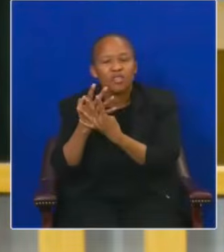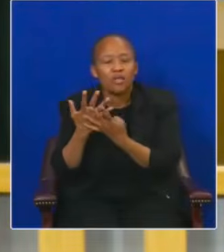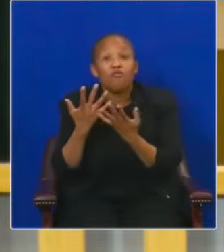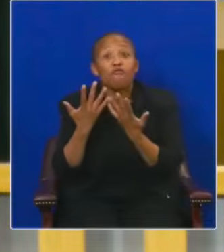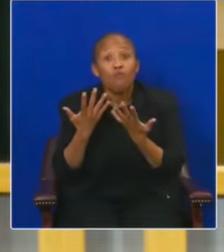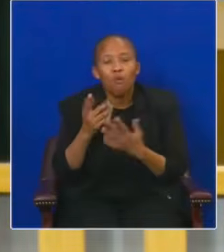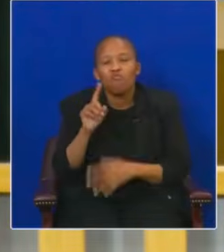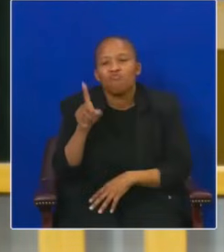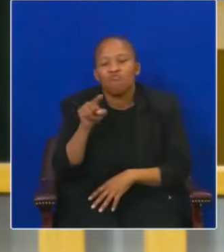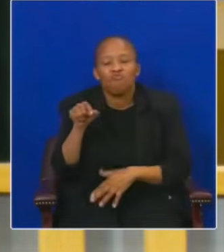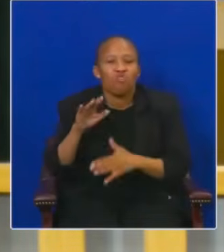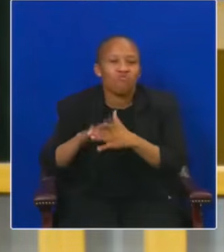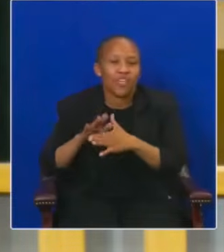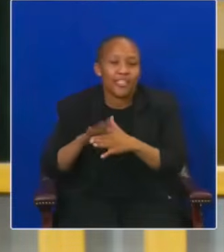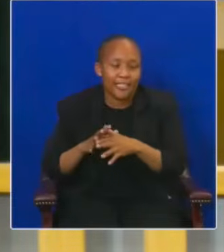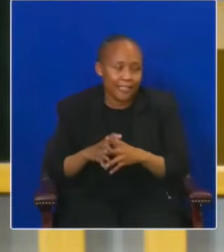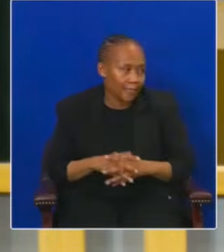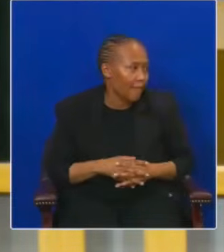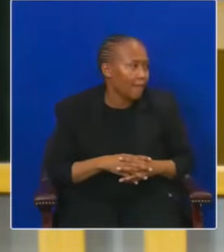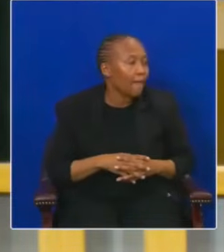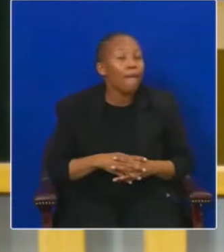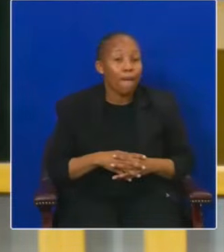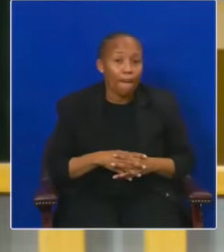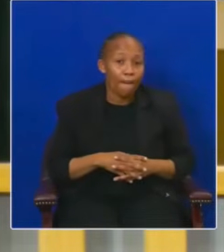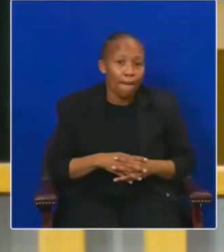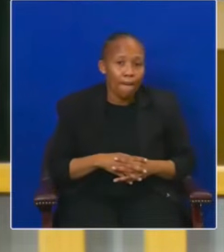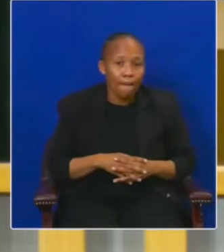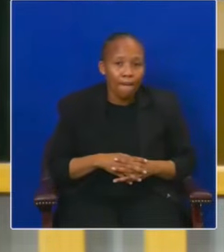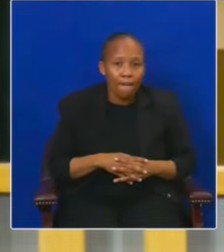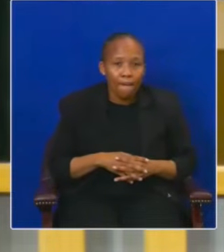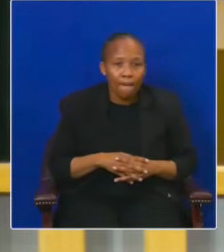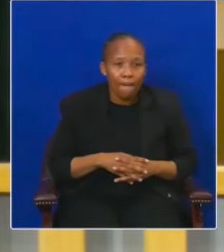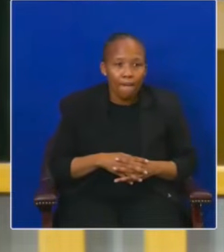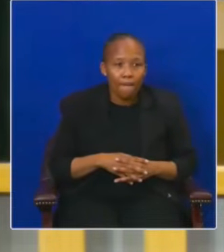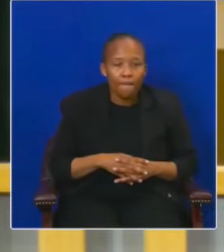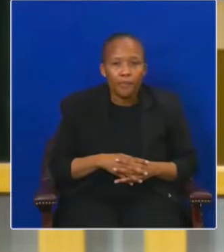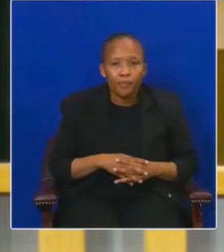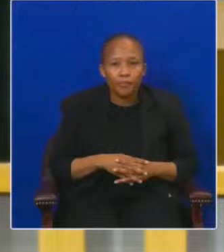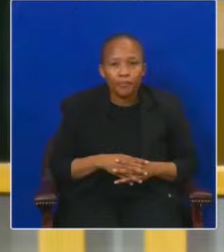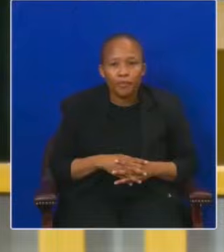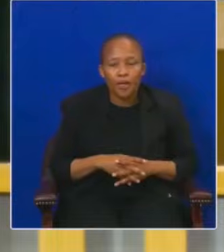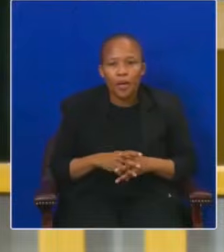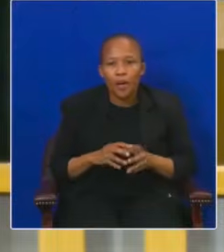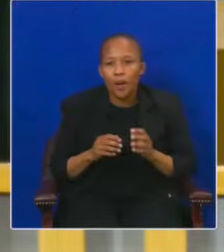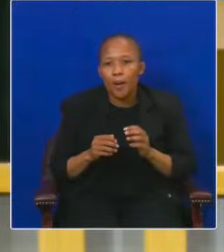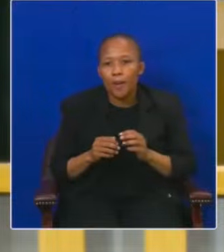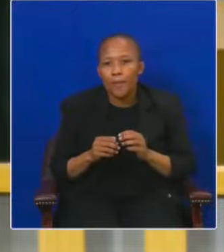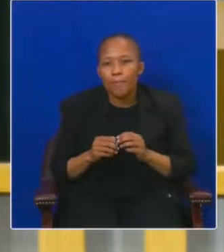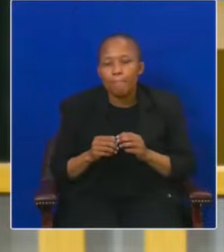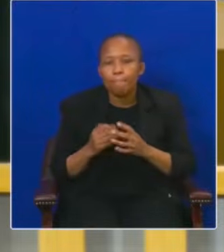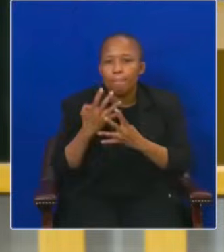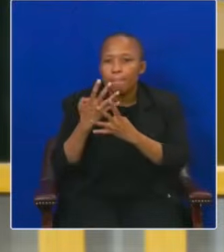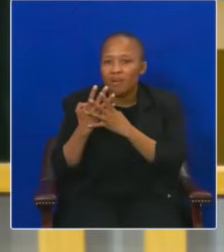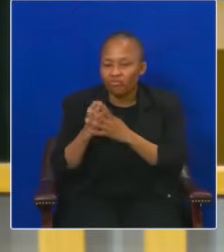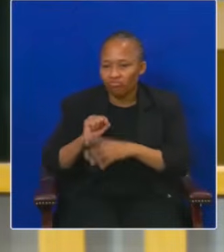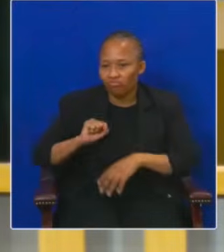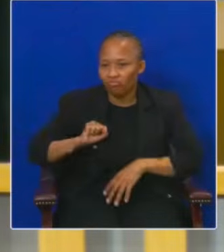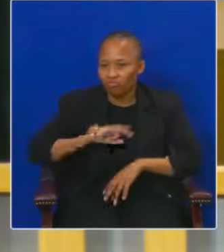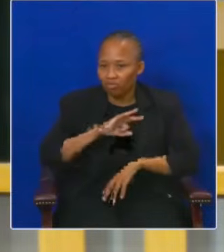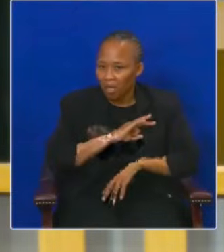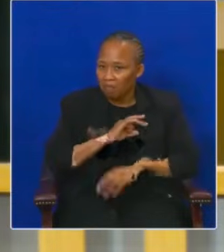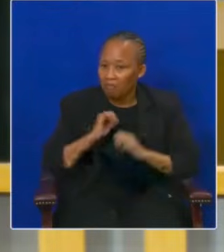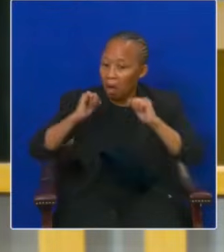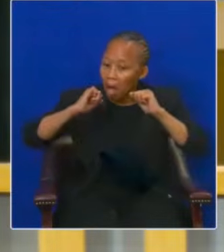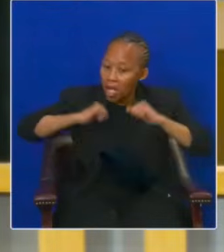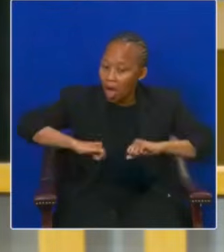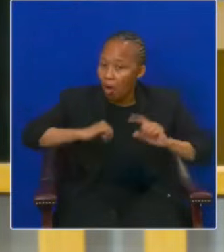And the prison officials were prepared to allow him to see the prisoner because of his rank, even though